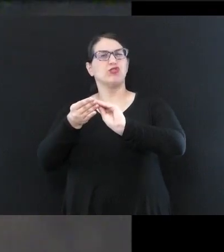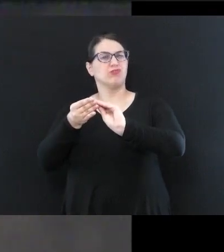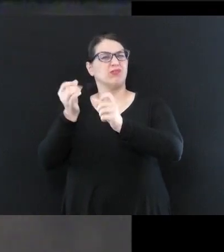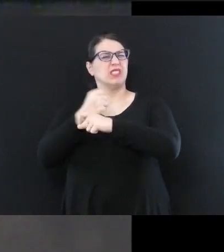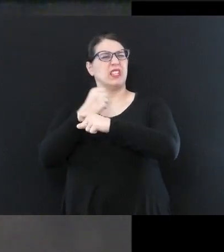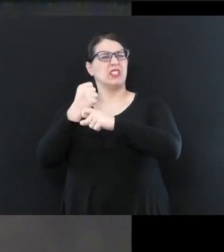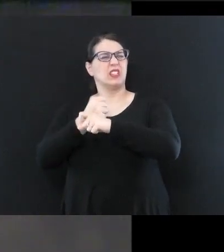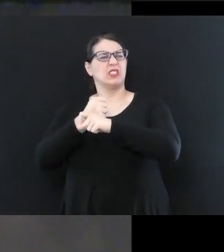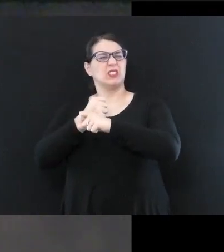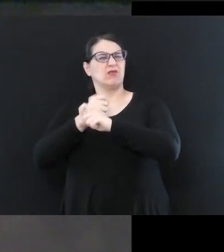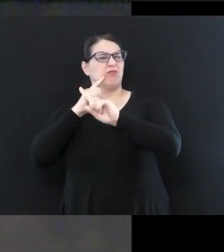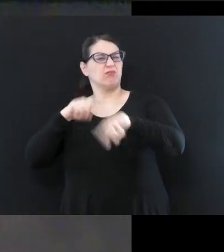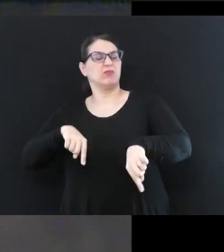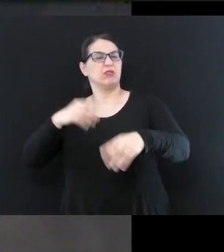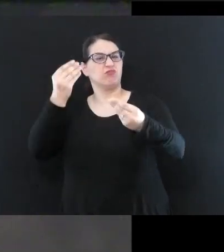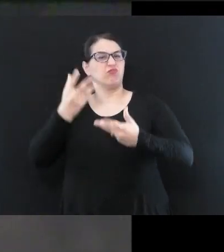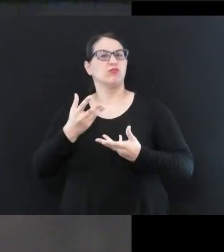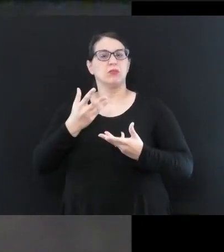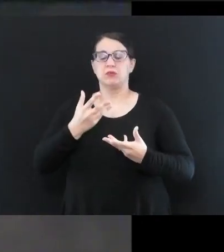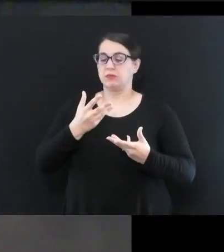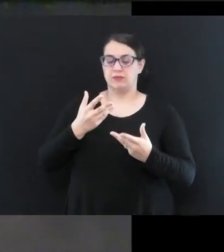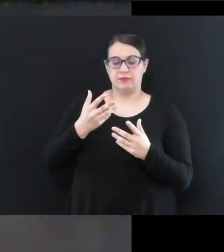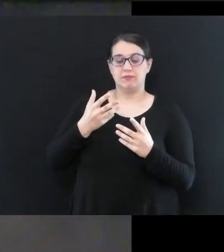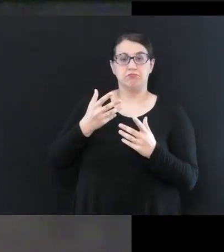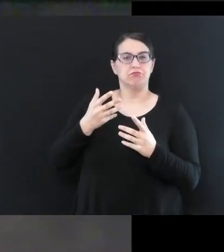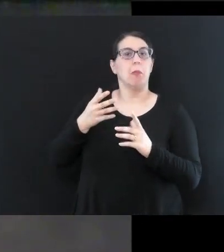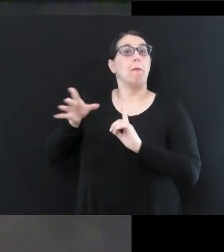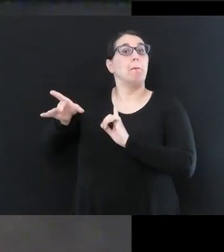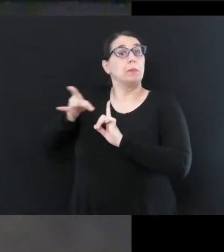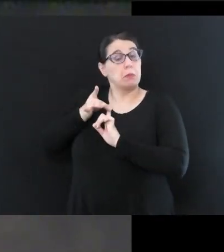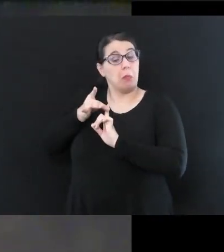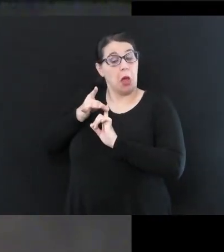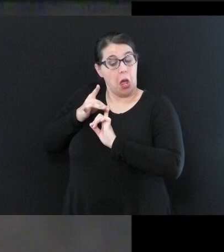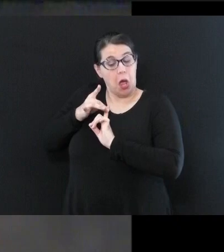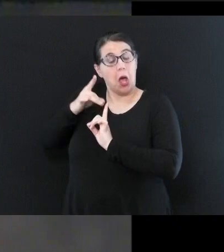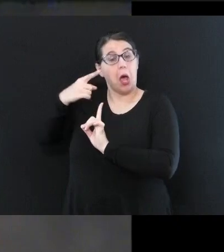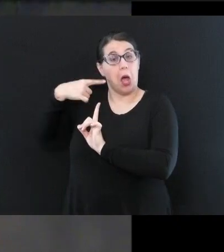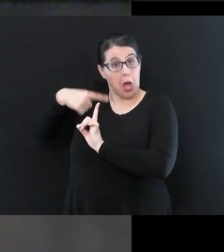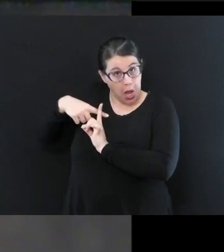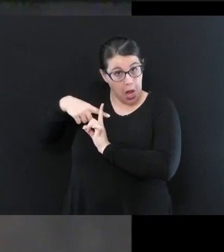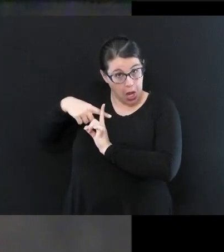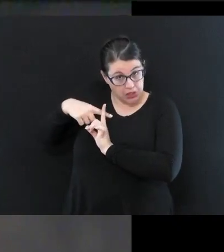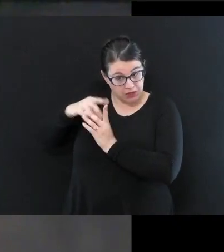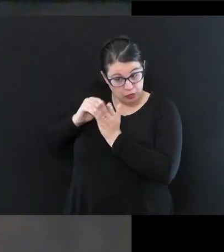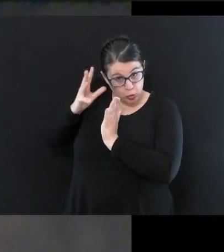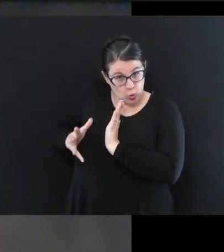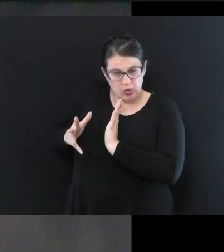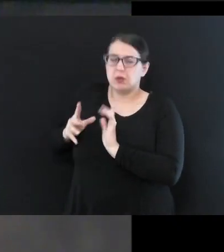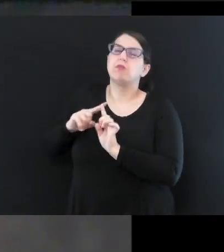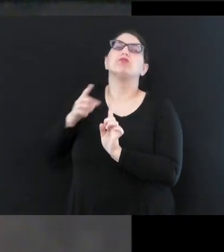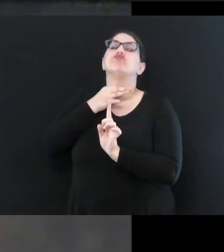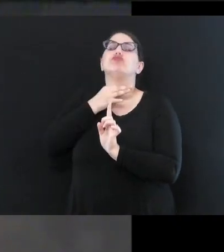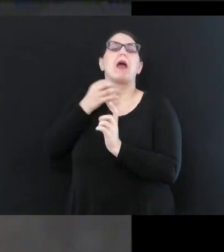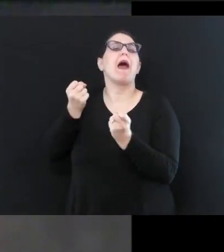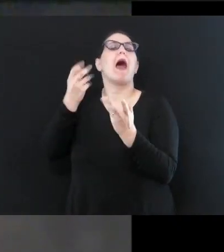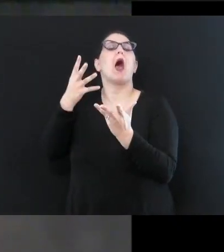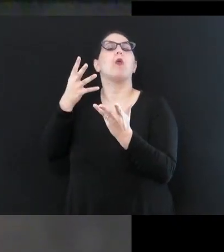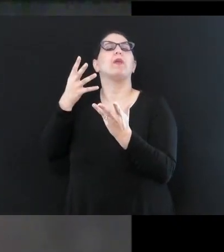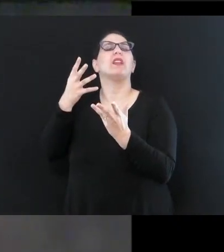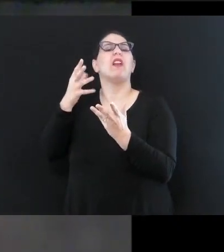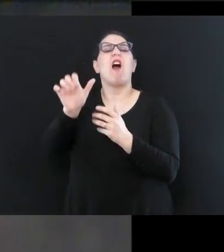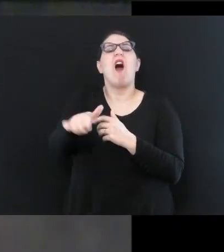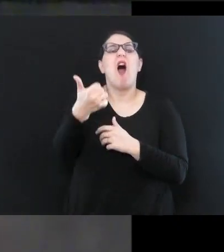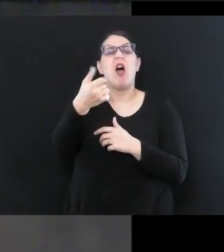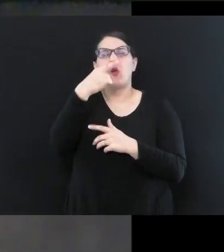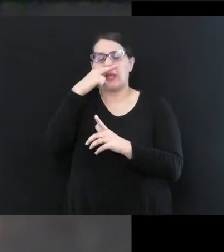many kids outside of the ones that test positive have been forced to do remote learning because of positive tests in their